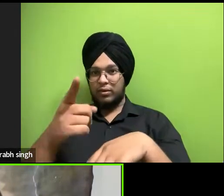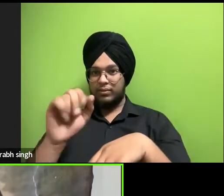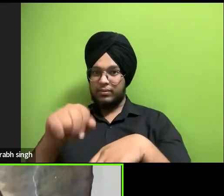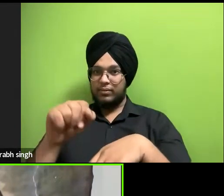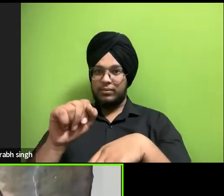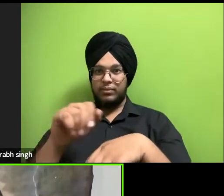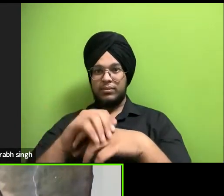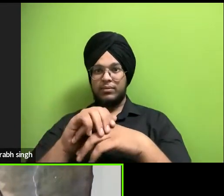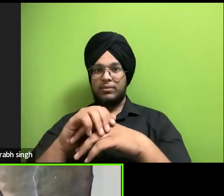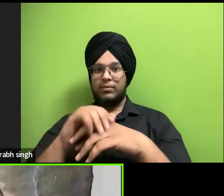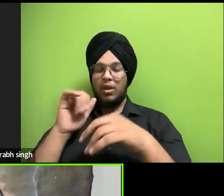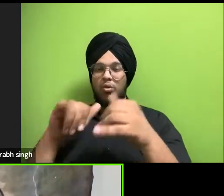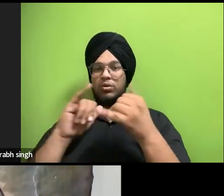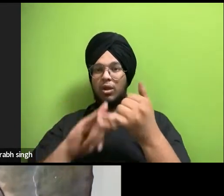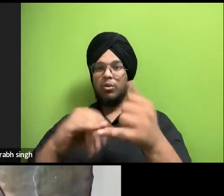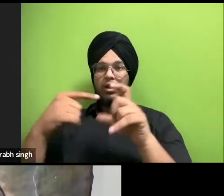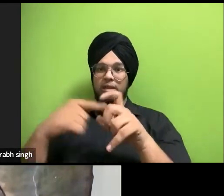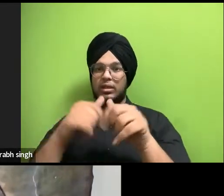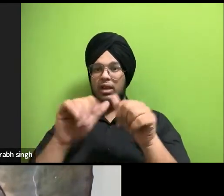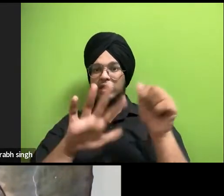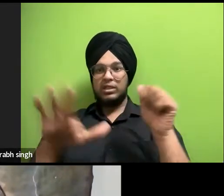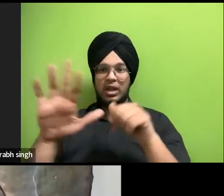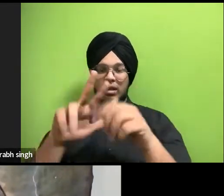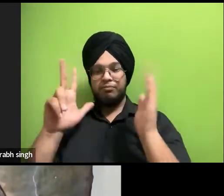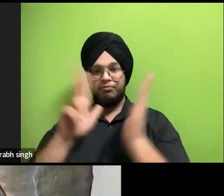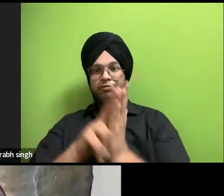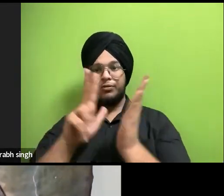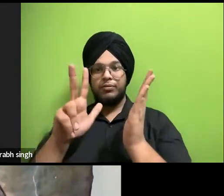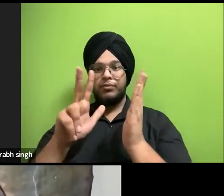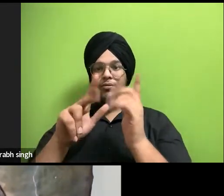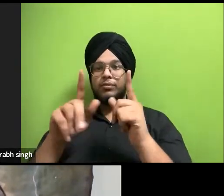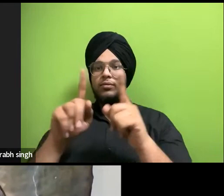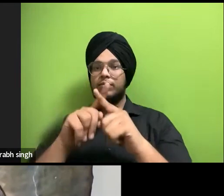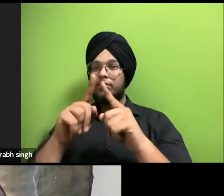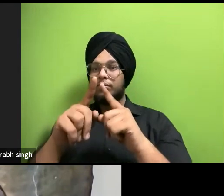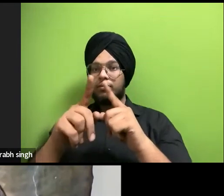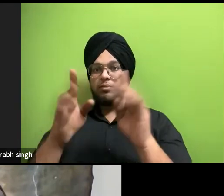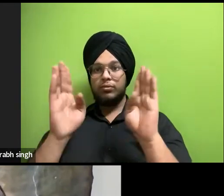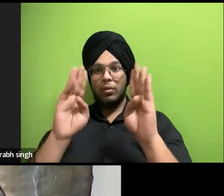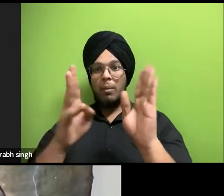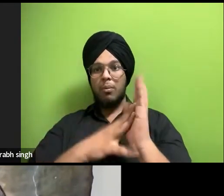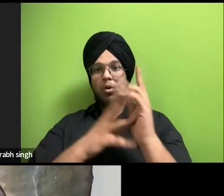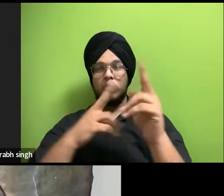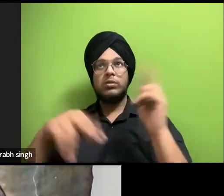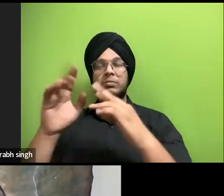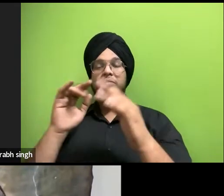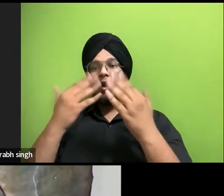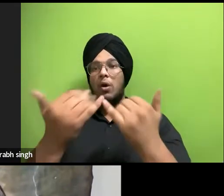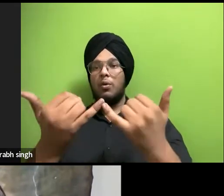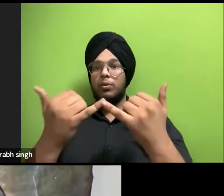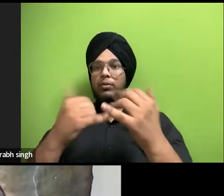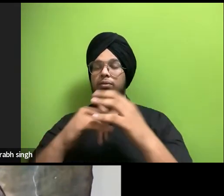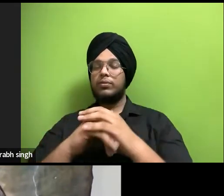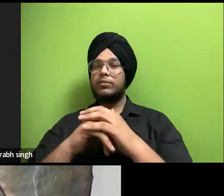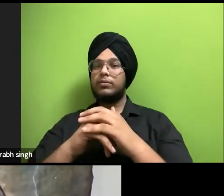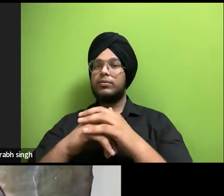now in Southeast Asia, establishing, you know, one of the most significant museums in this region.